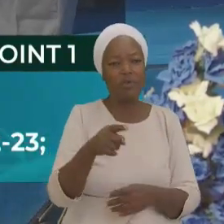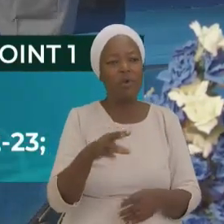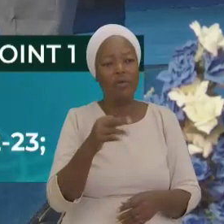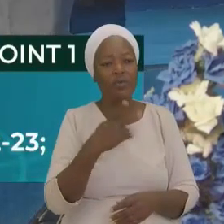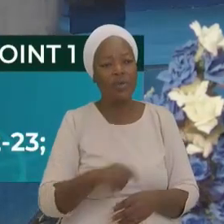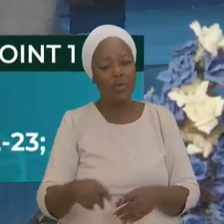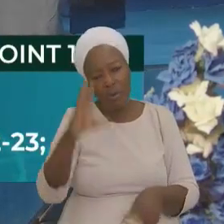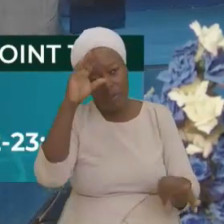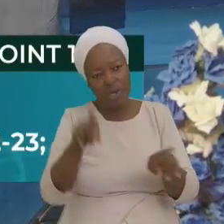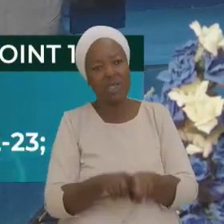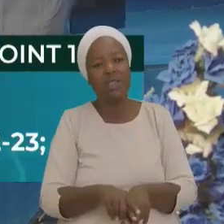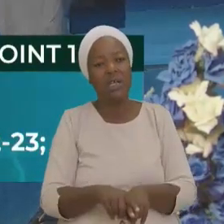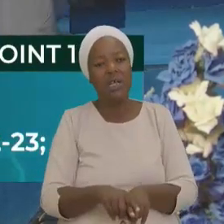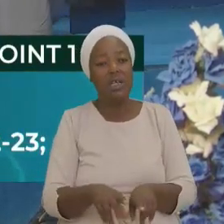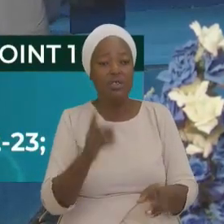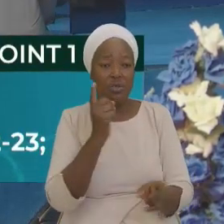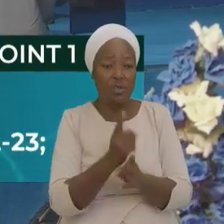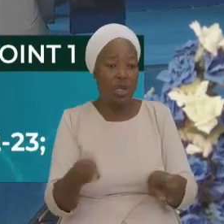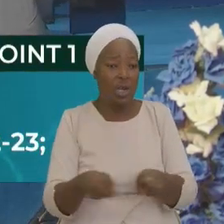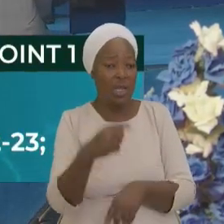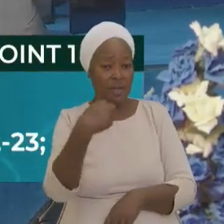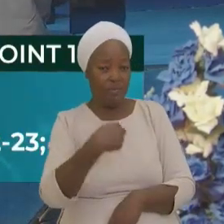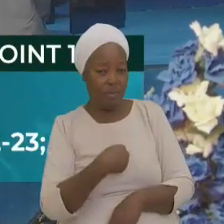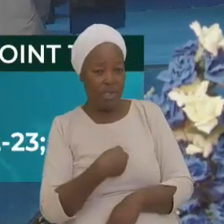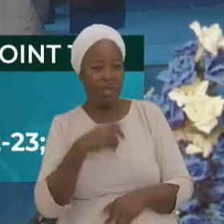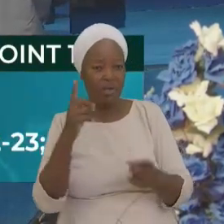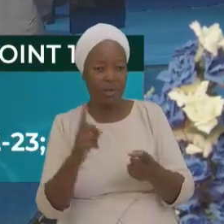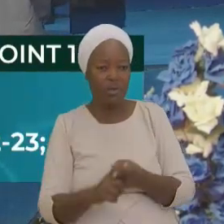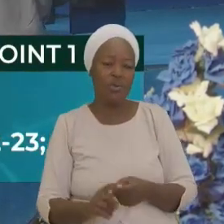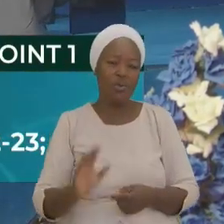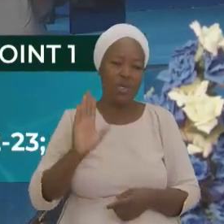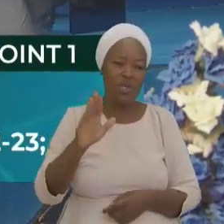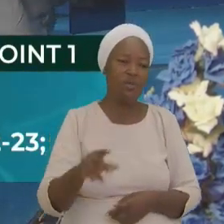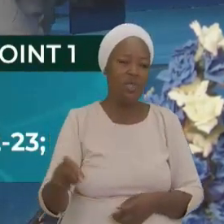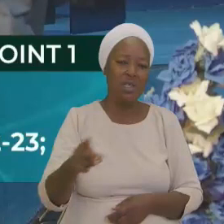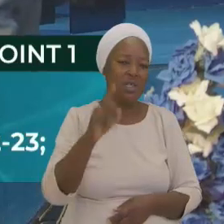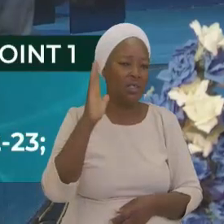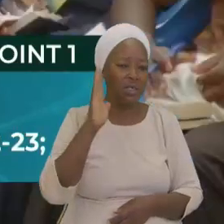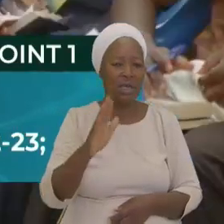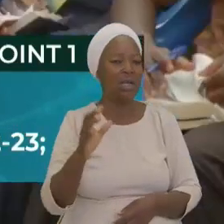me, unto him ye shall hearken.